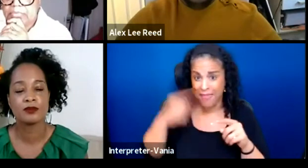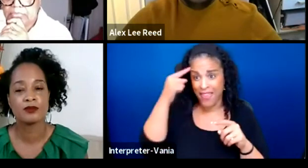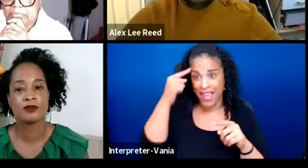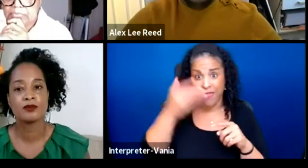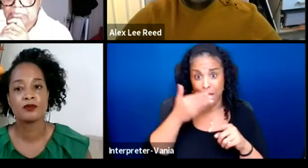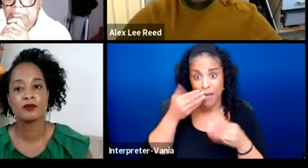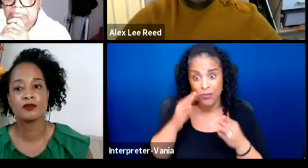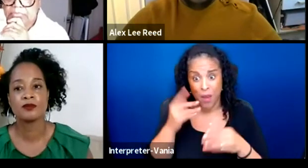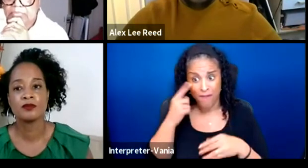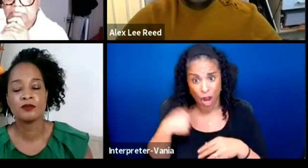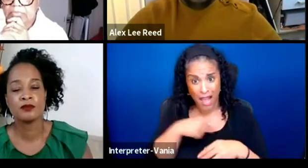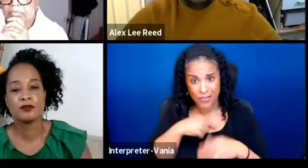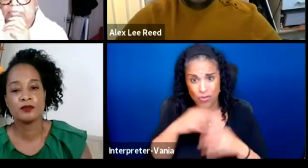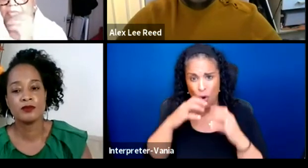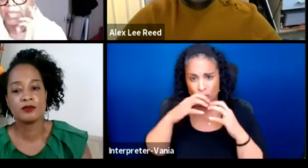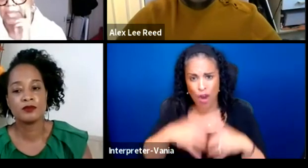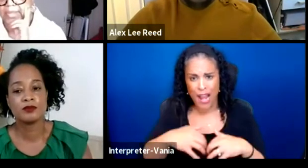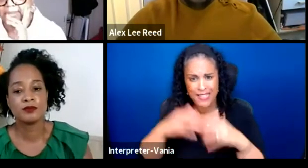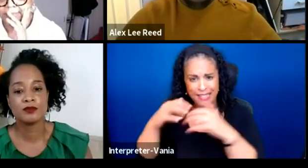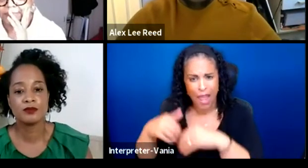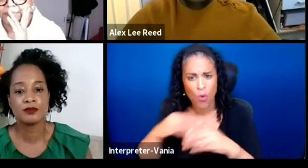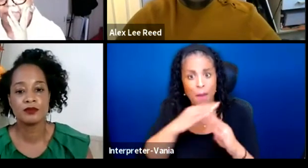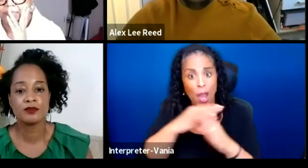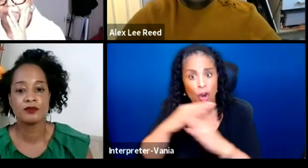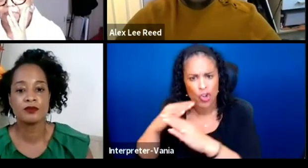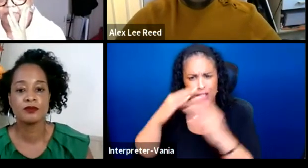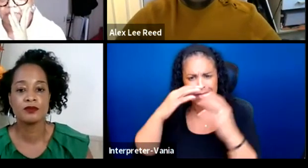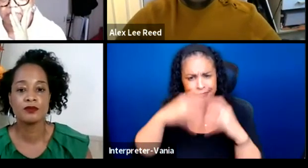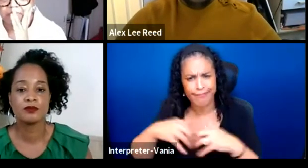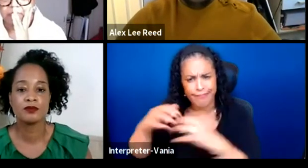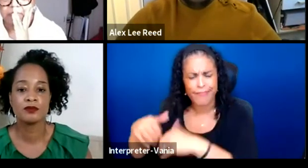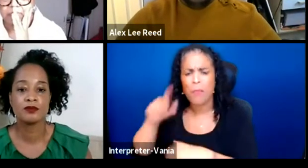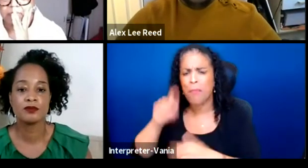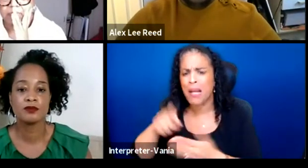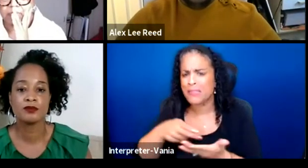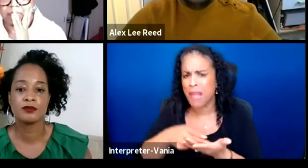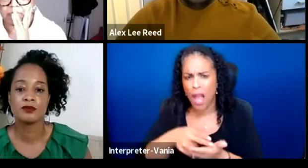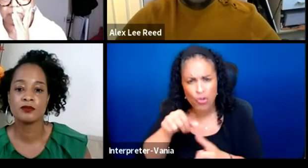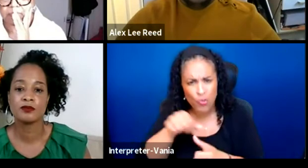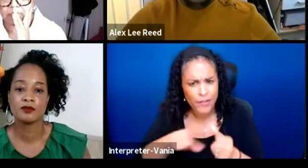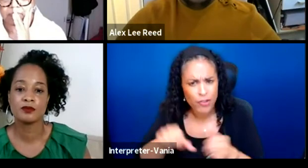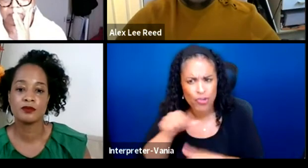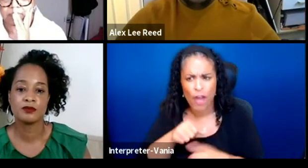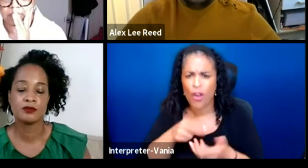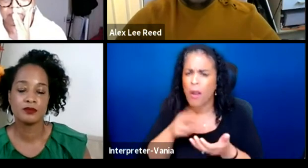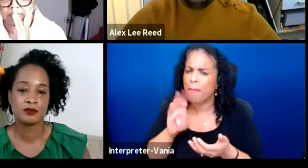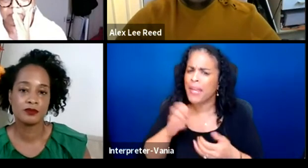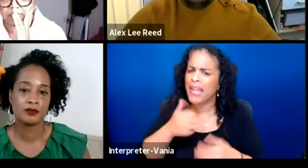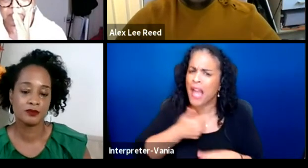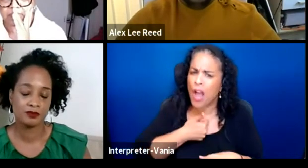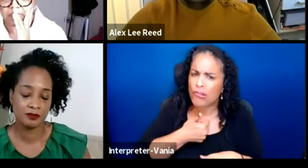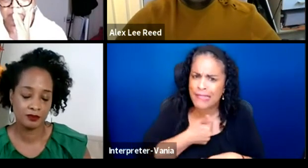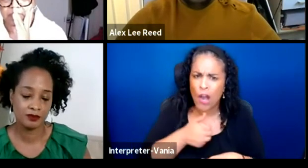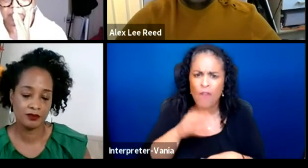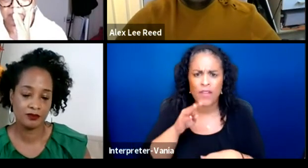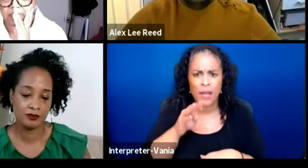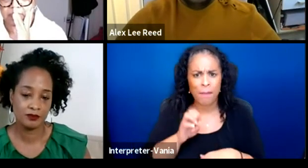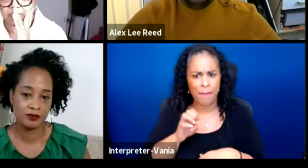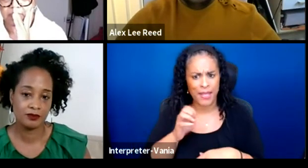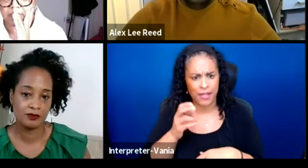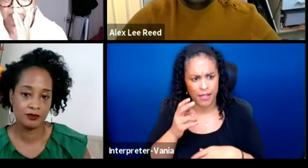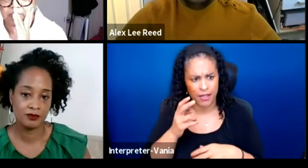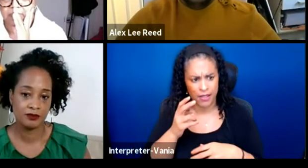to break down those barriers is just to be honest with each other, just be ourselves, and be free to